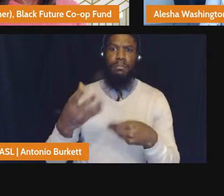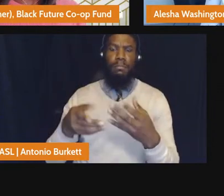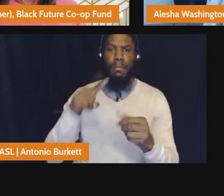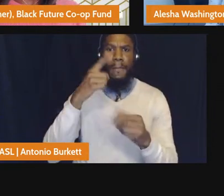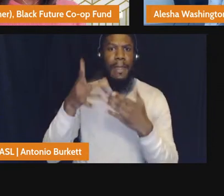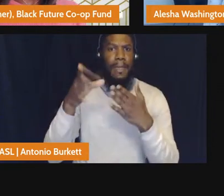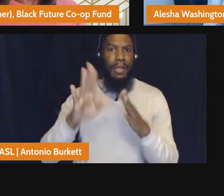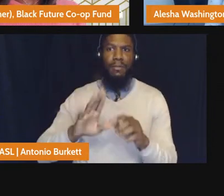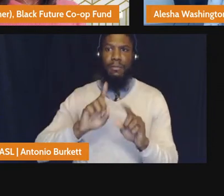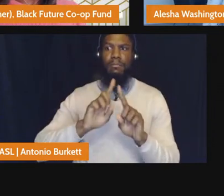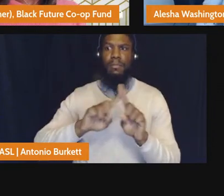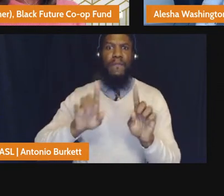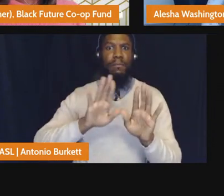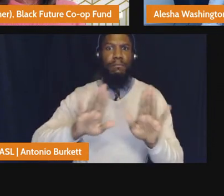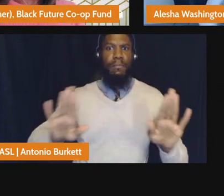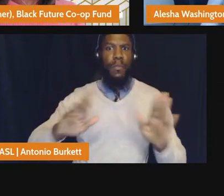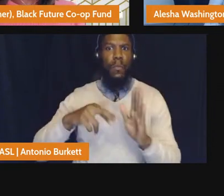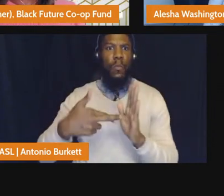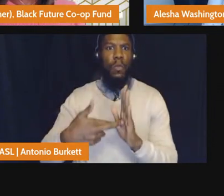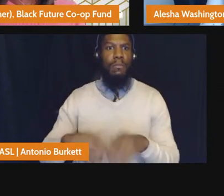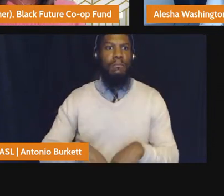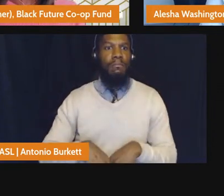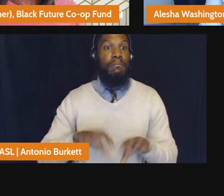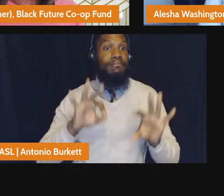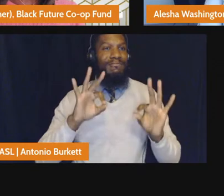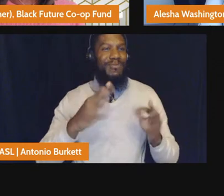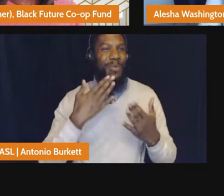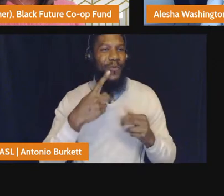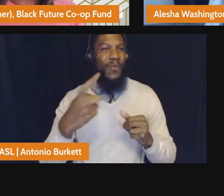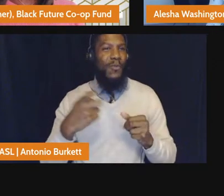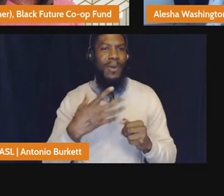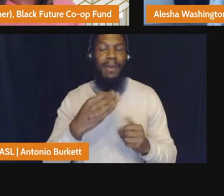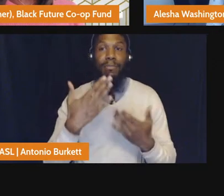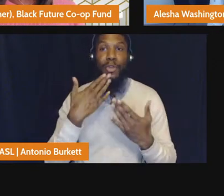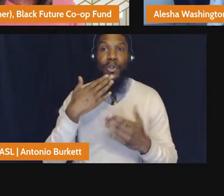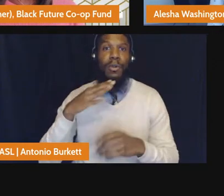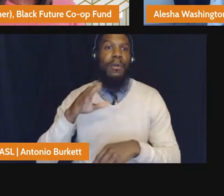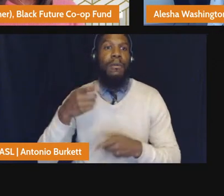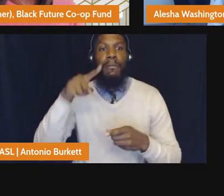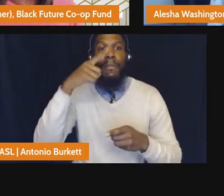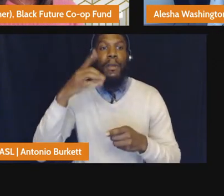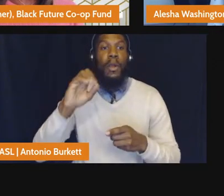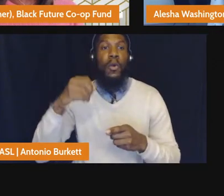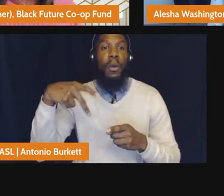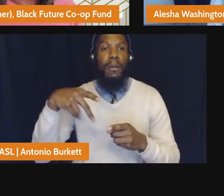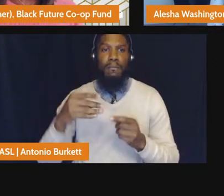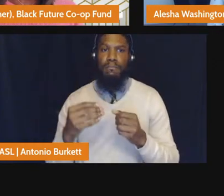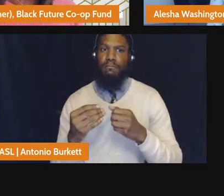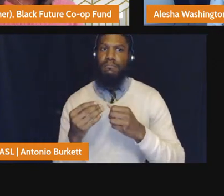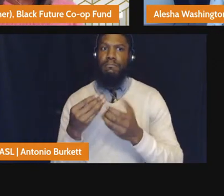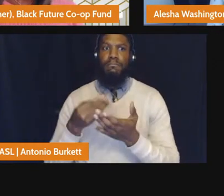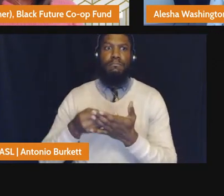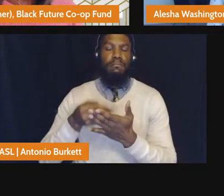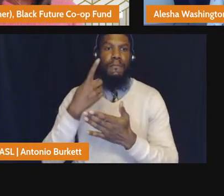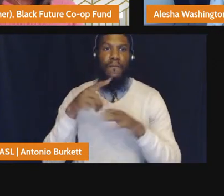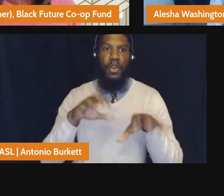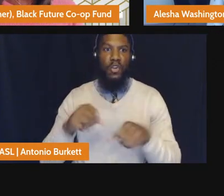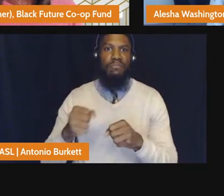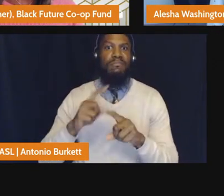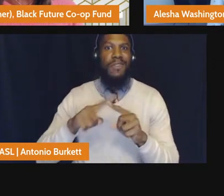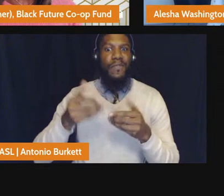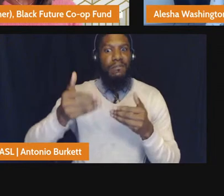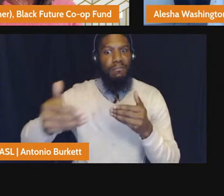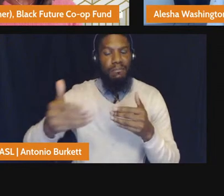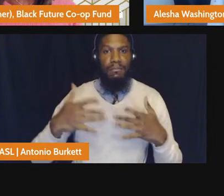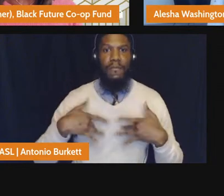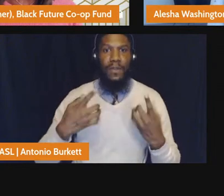Well, Tawana, thanks for that question. And again, thanks to the Black Future Co-op Fund for hosting just an incredible series of events for Black Philanthropy Month.